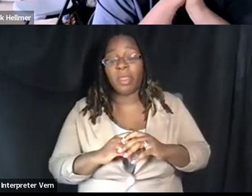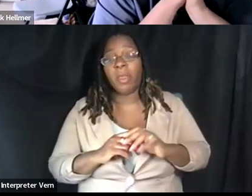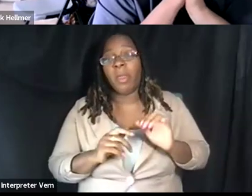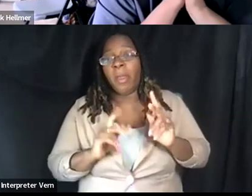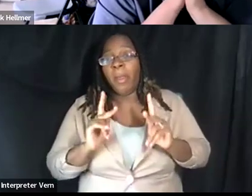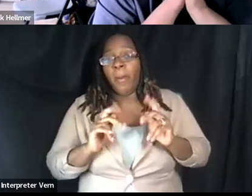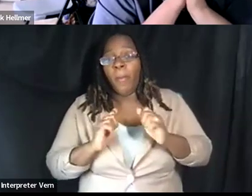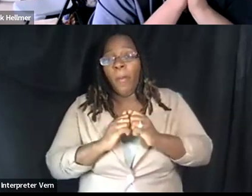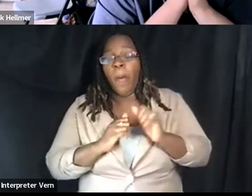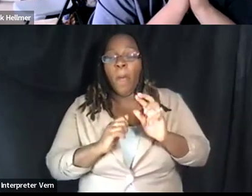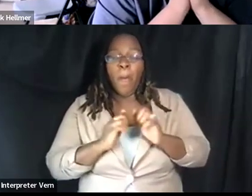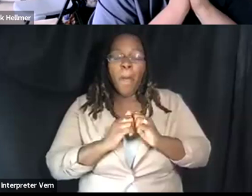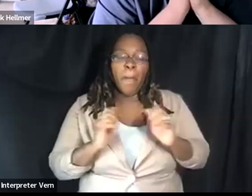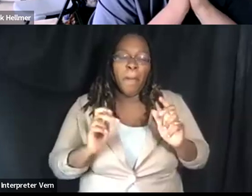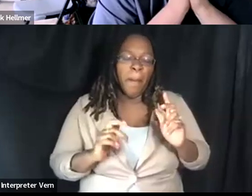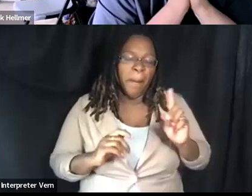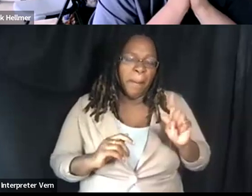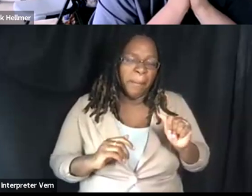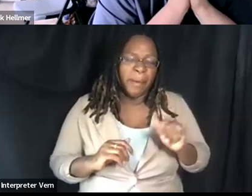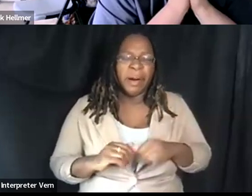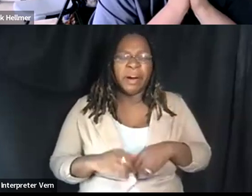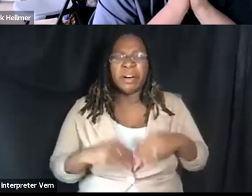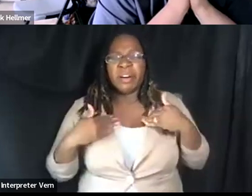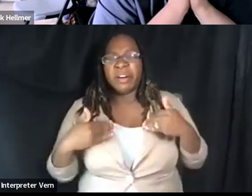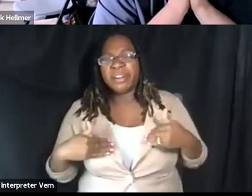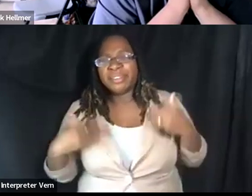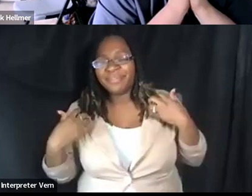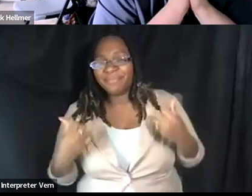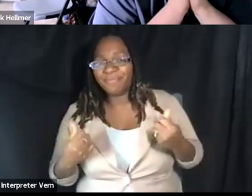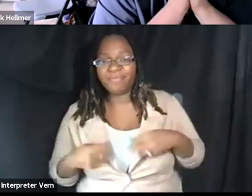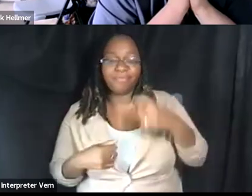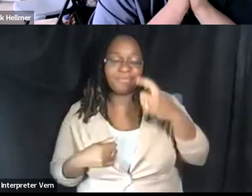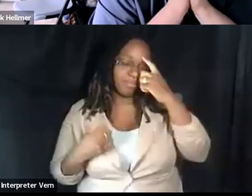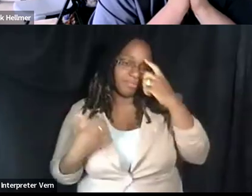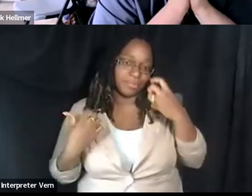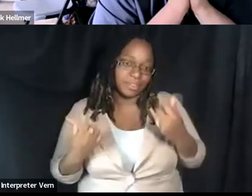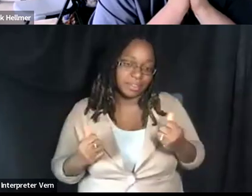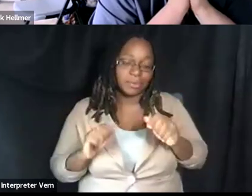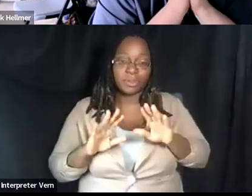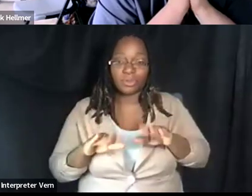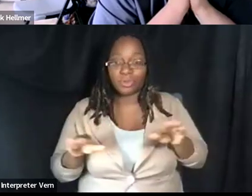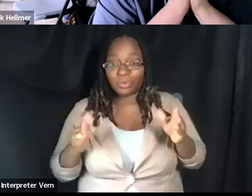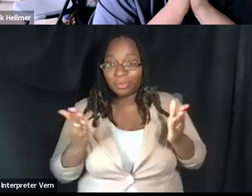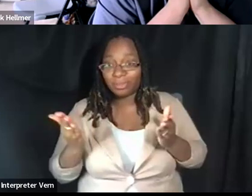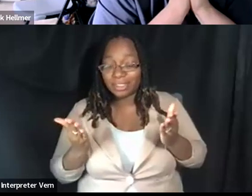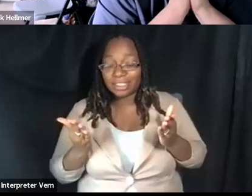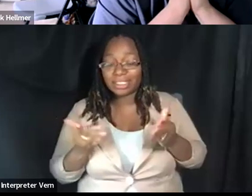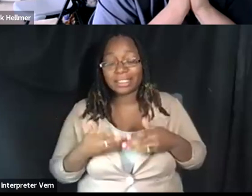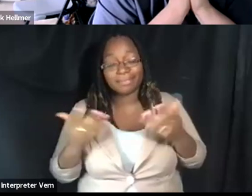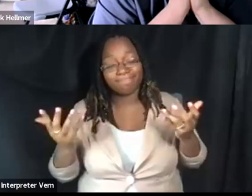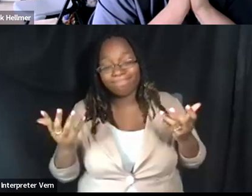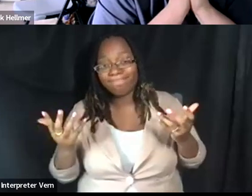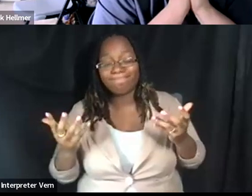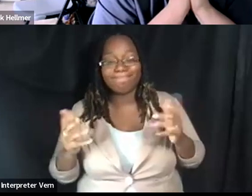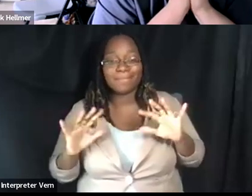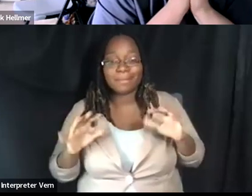people with and without disabilities. It includes physical health, mental health, children's services. So the